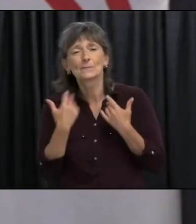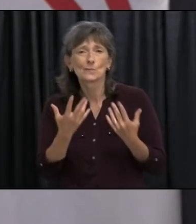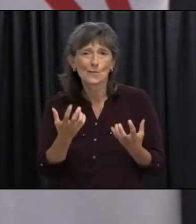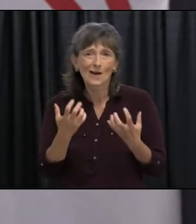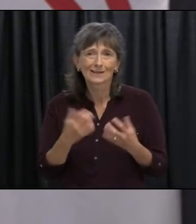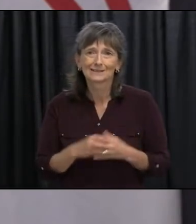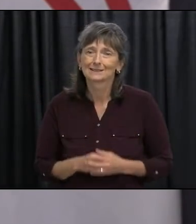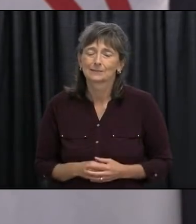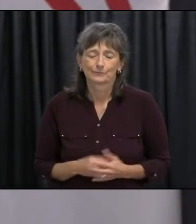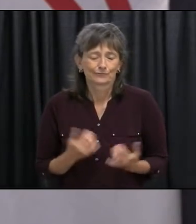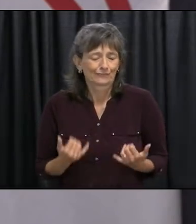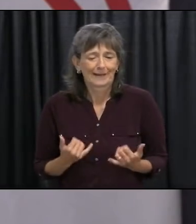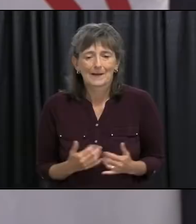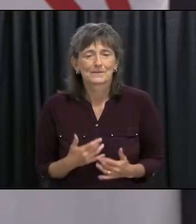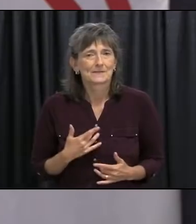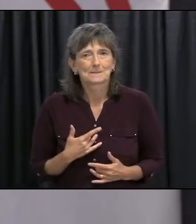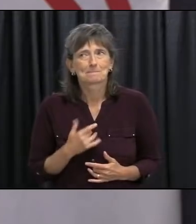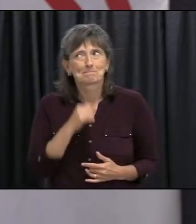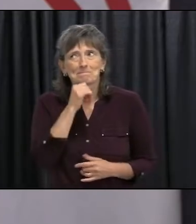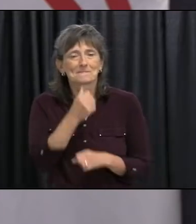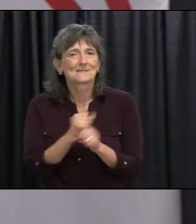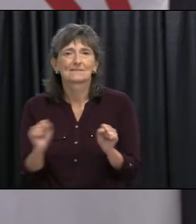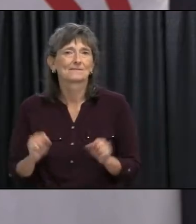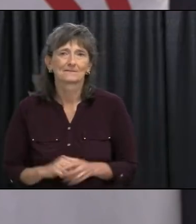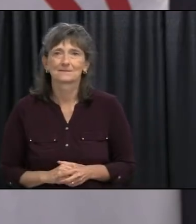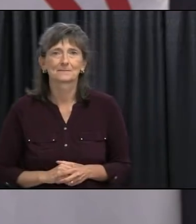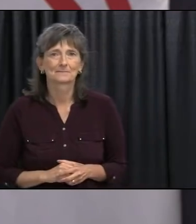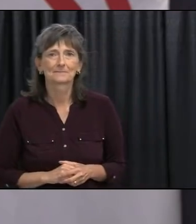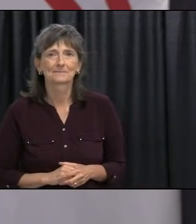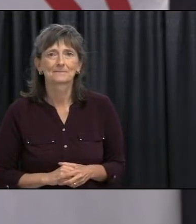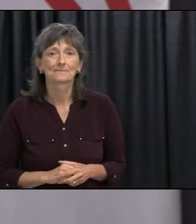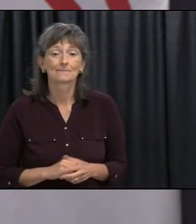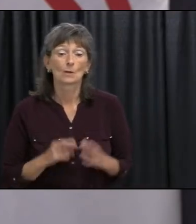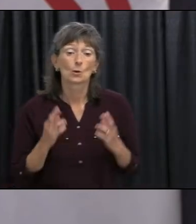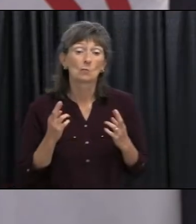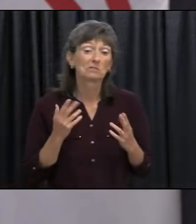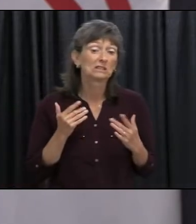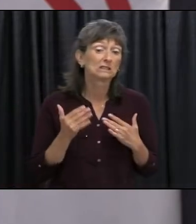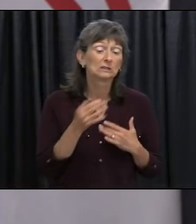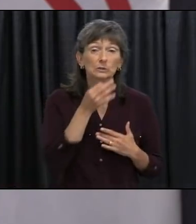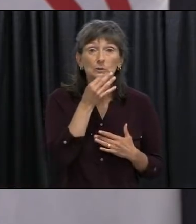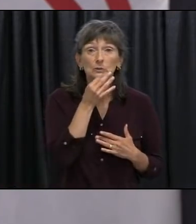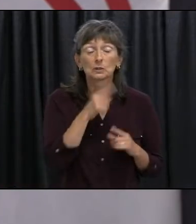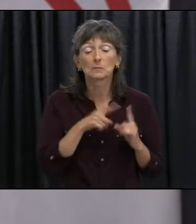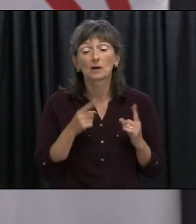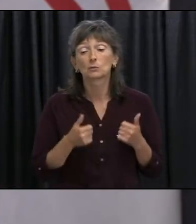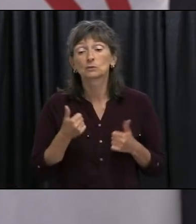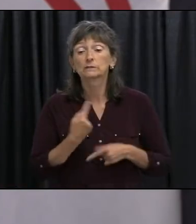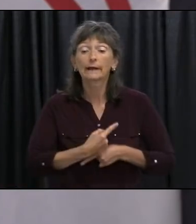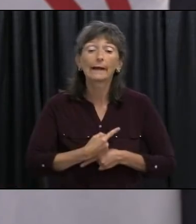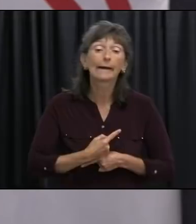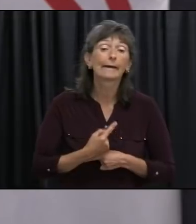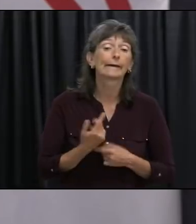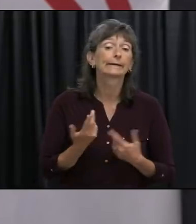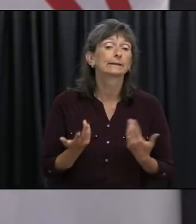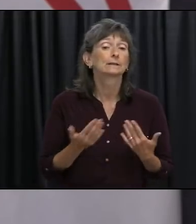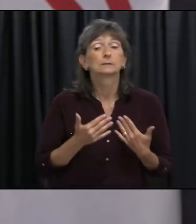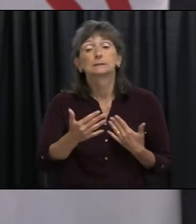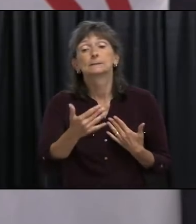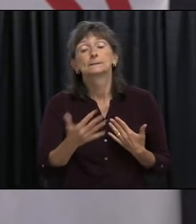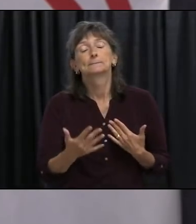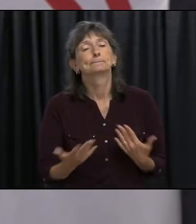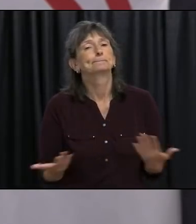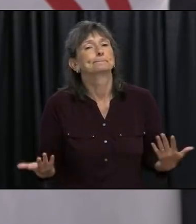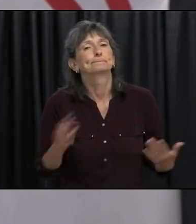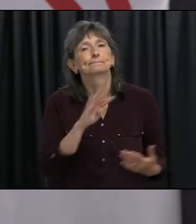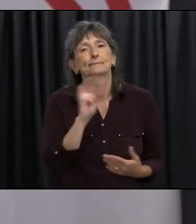to be able to do that safely at this particular point in time. Hopefully we can get there. What that date will look like, I can't say